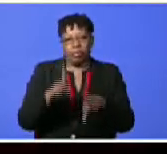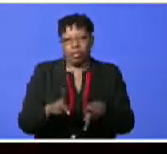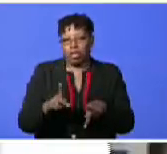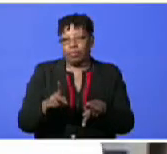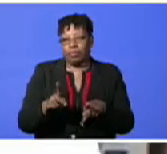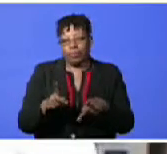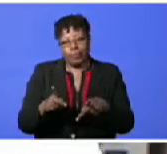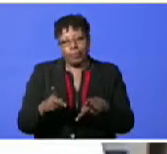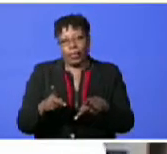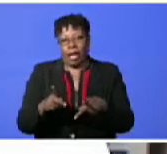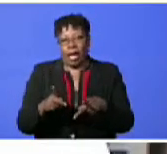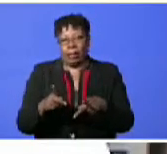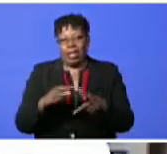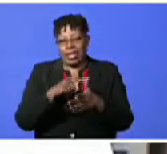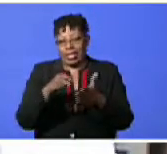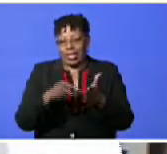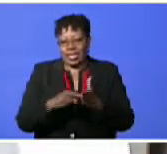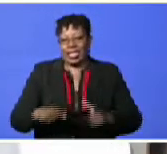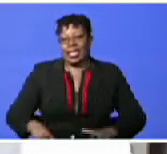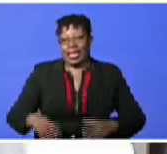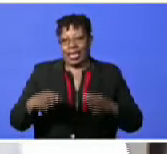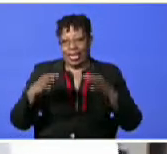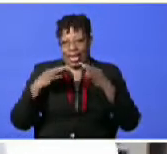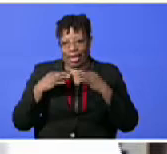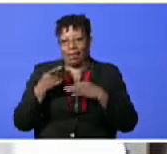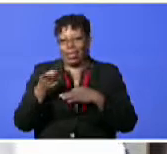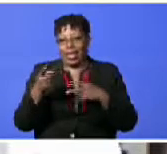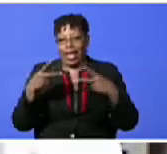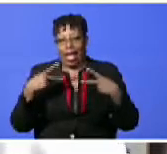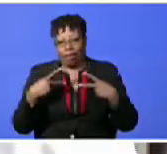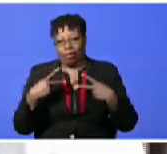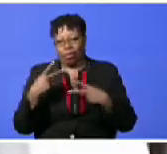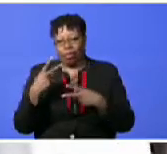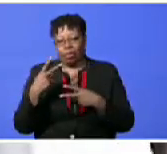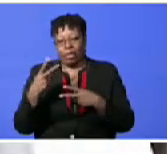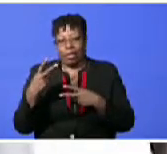reach, and so this is a life that they have to continuously